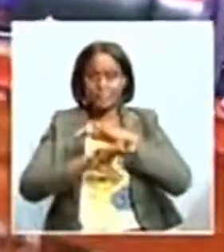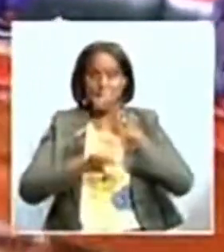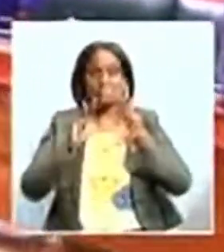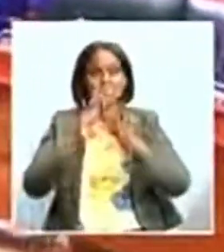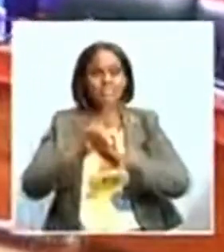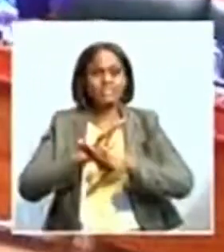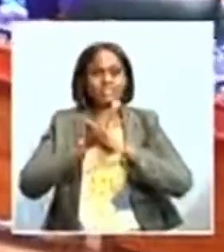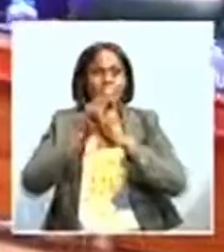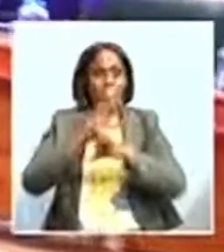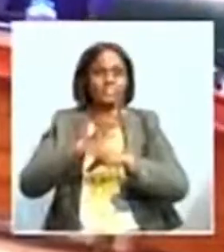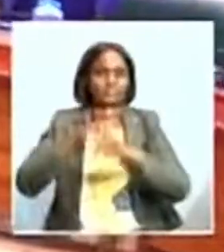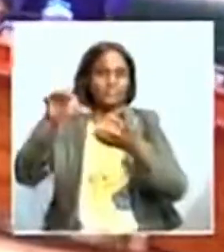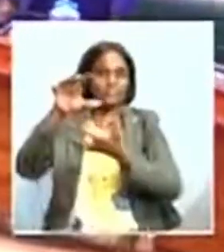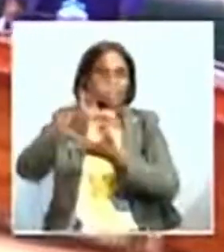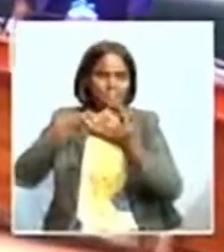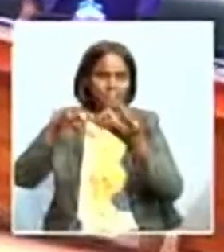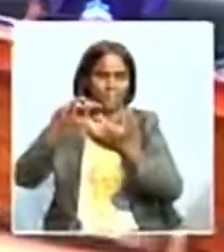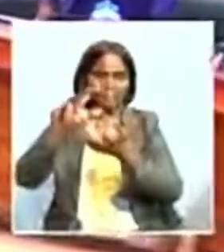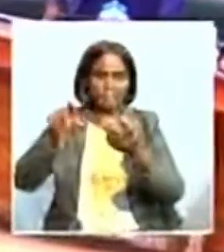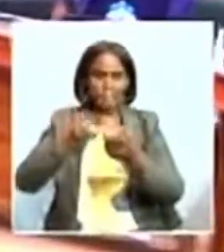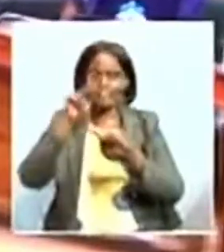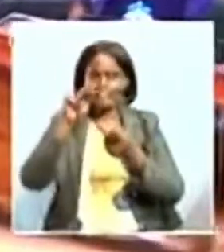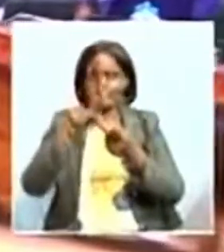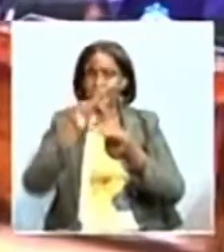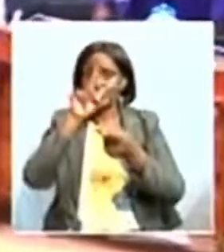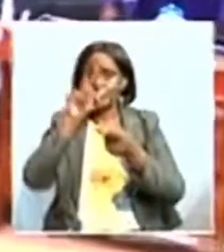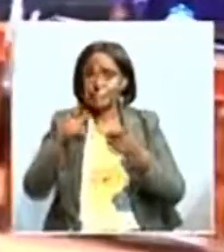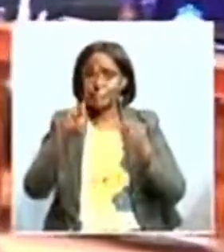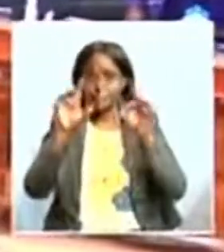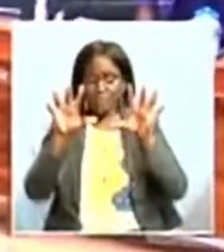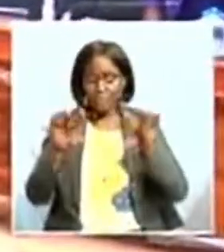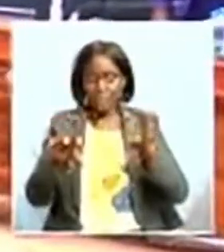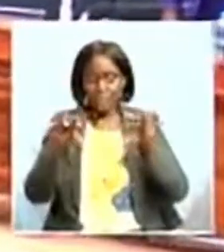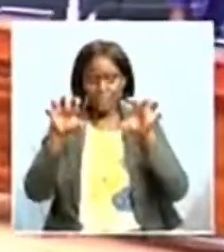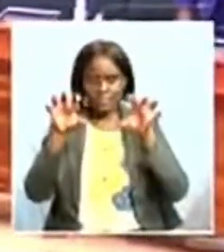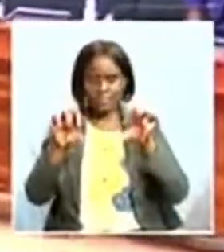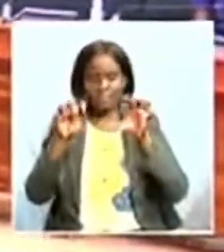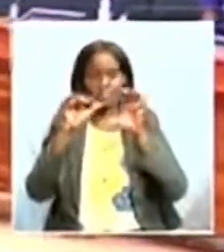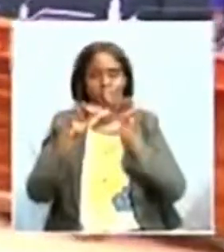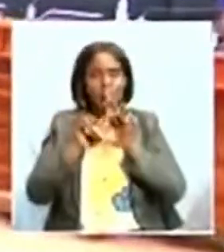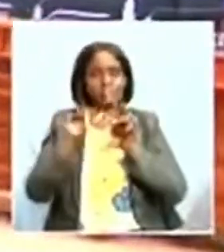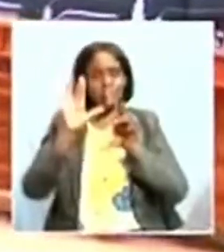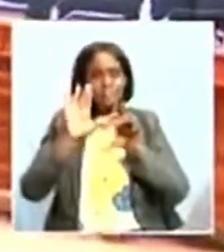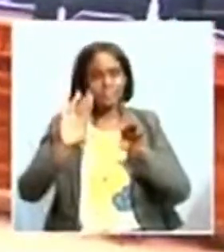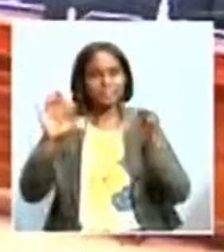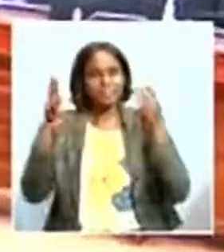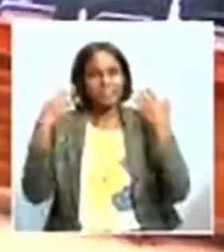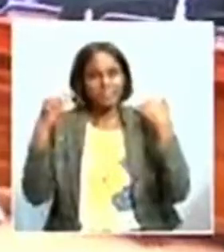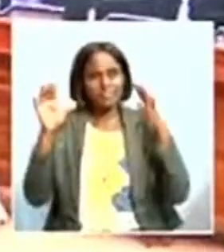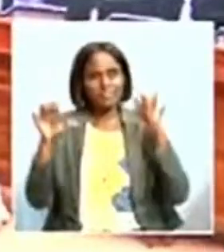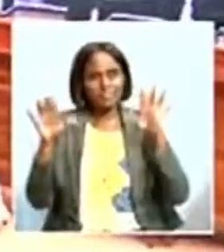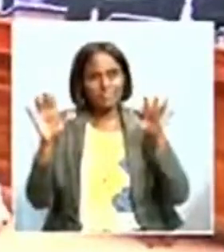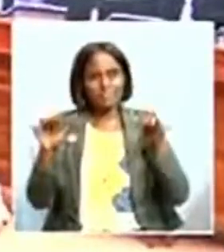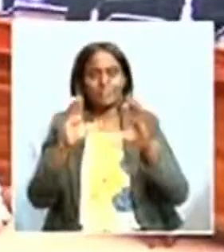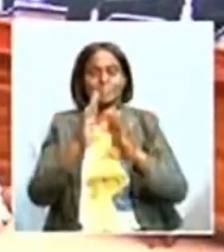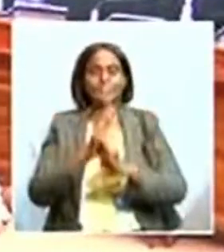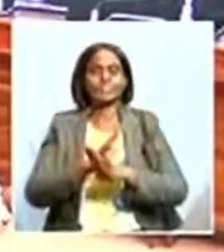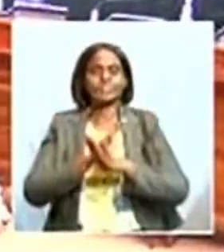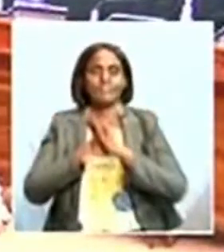peace in Zambia's sky, like a noble eagle in its